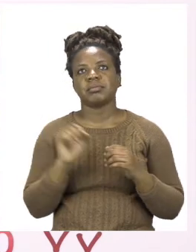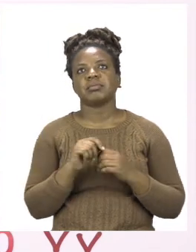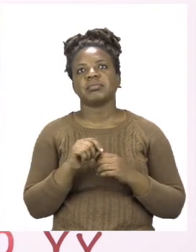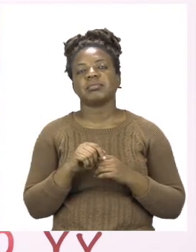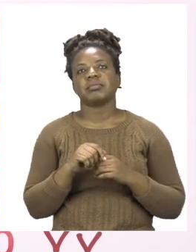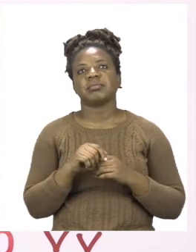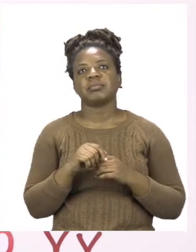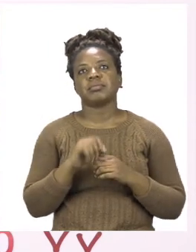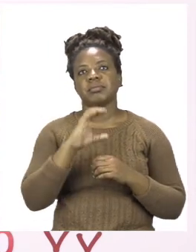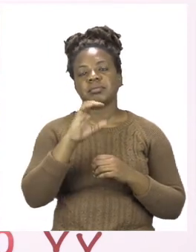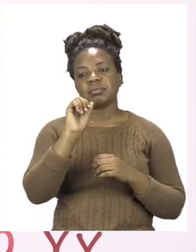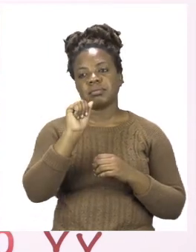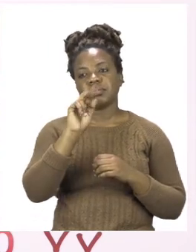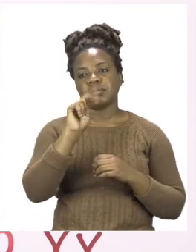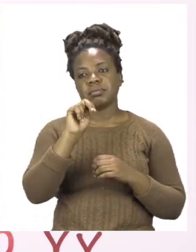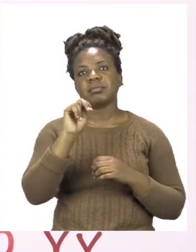see.